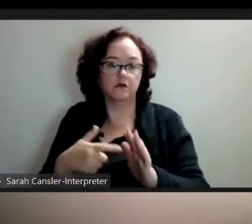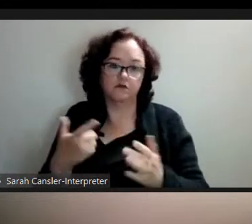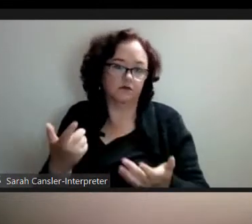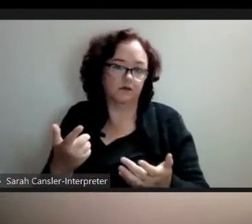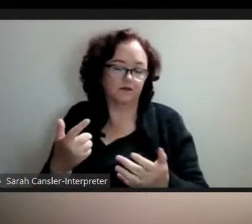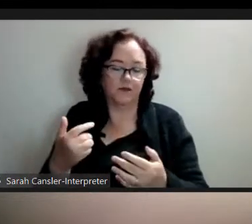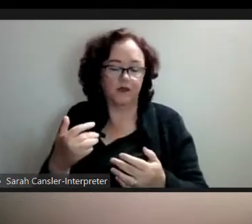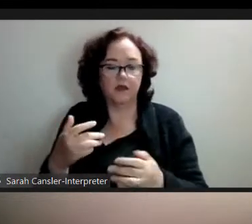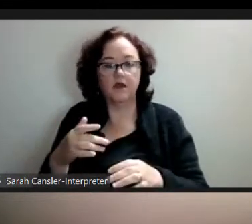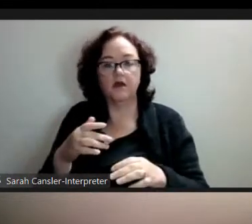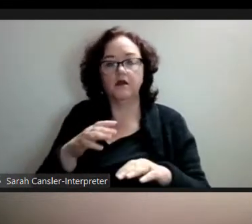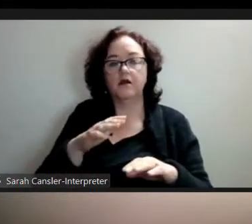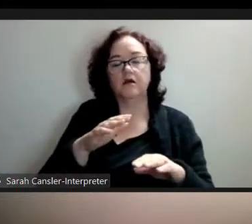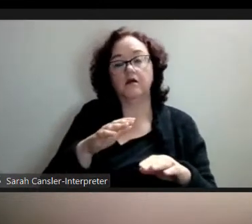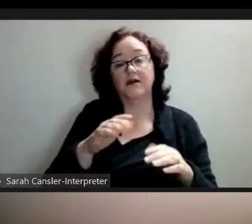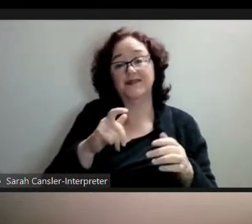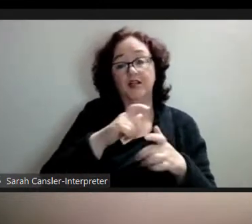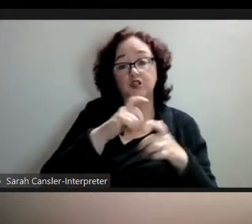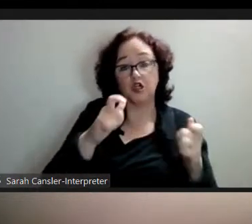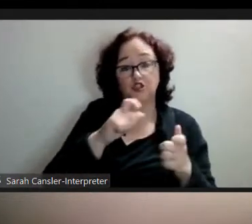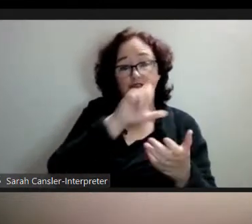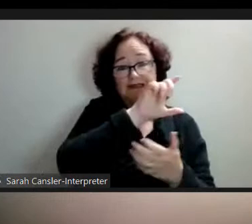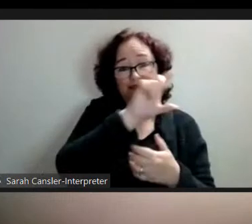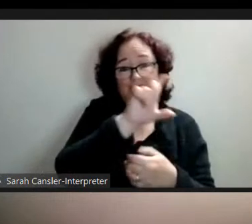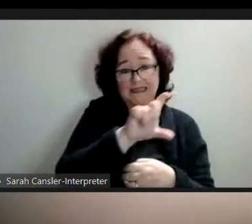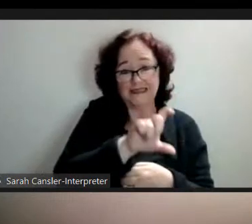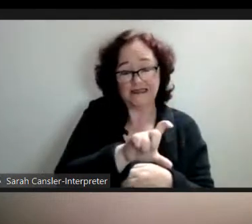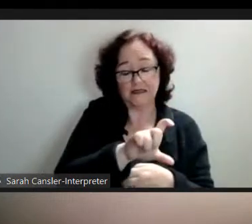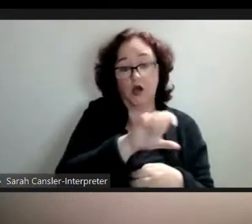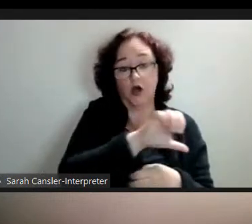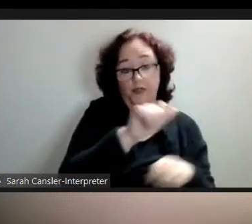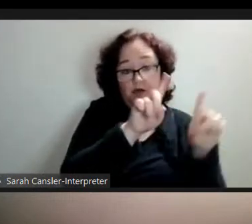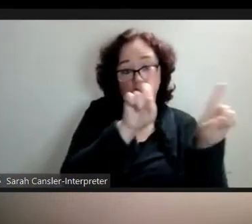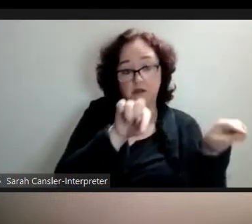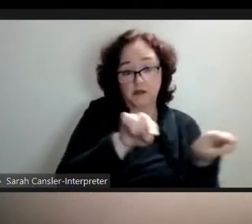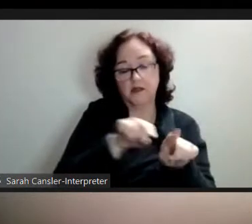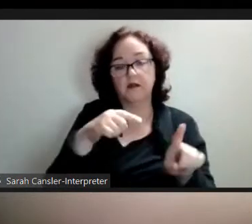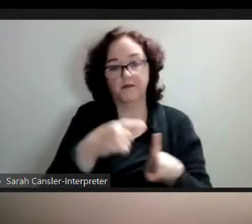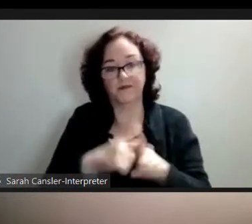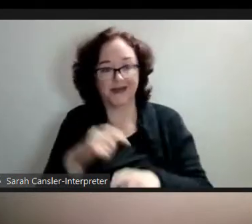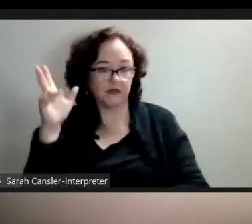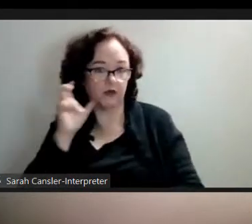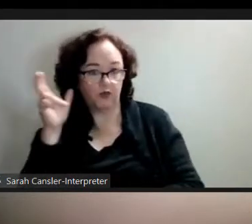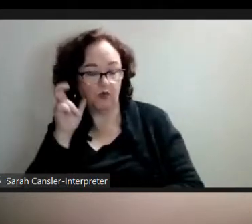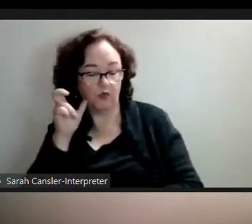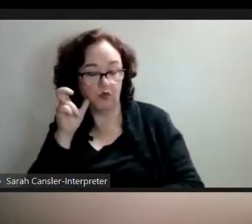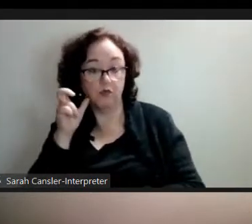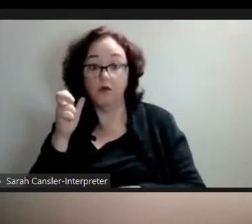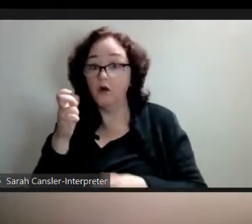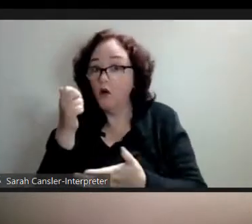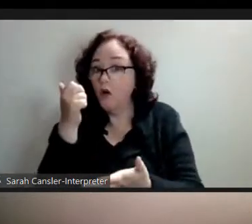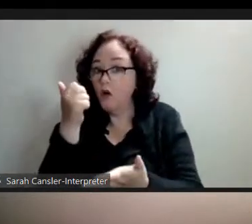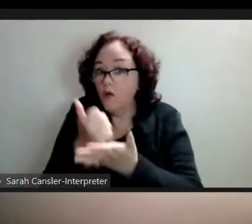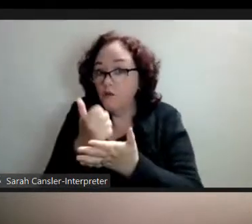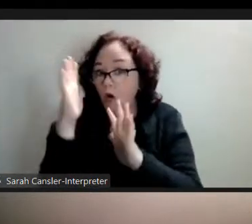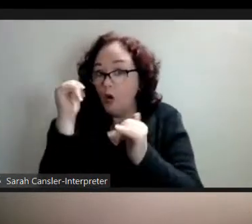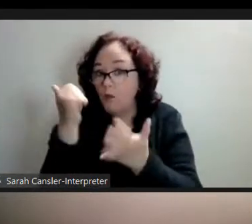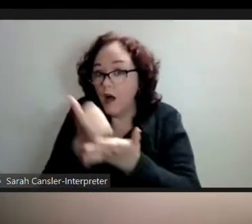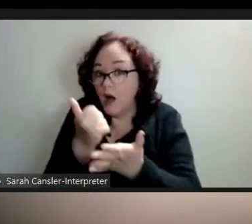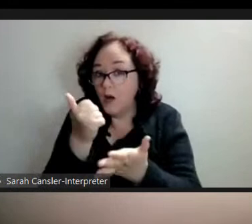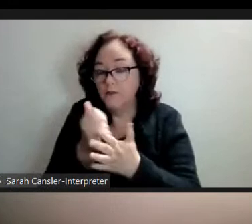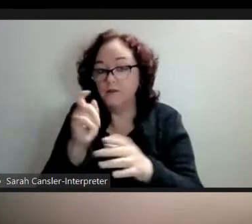larger text at the end of the cars. So, while we hope that this is helpful to people and